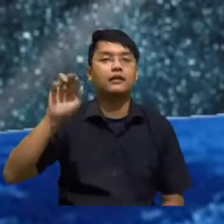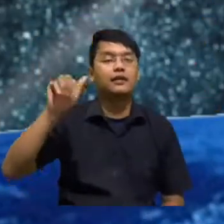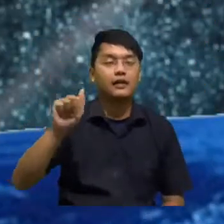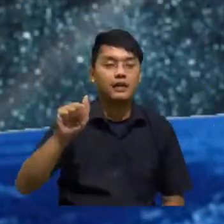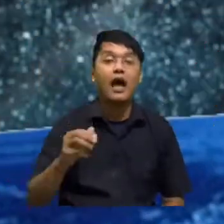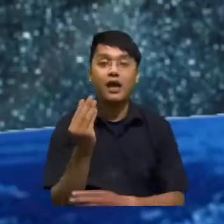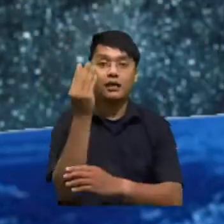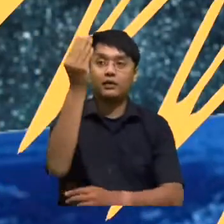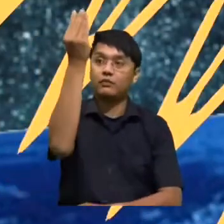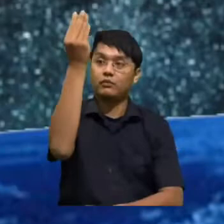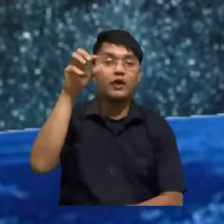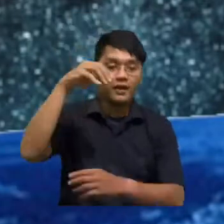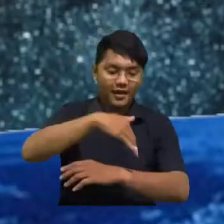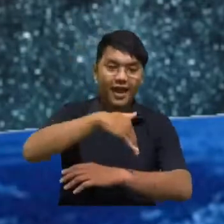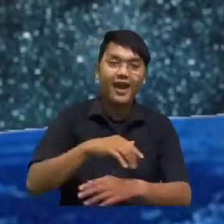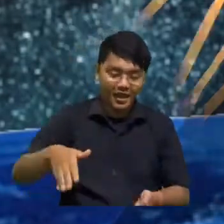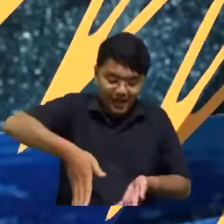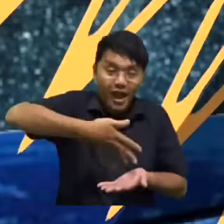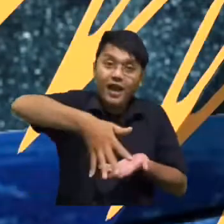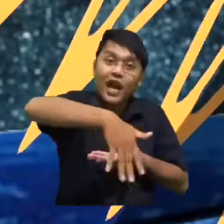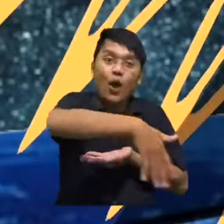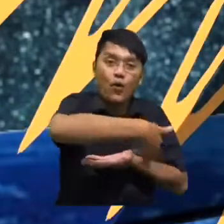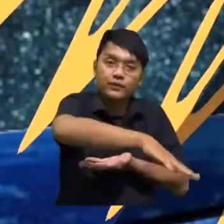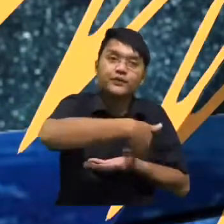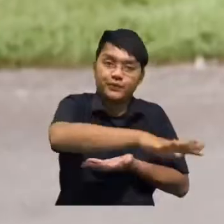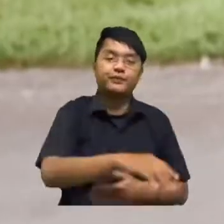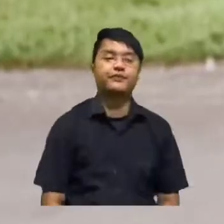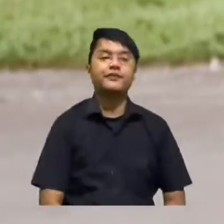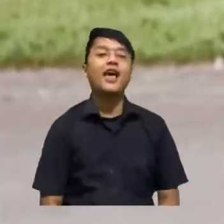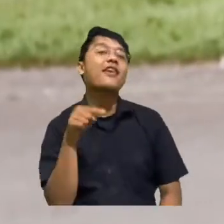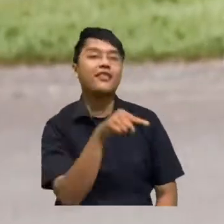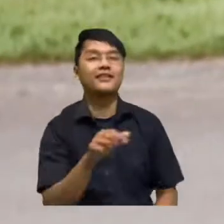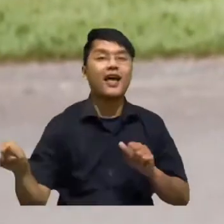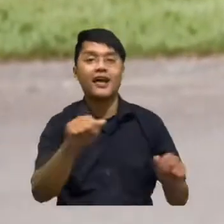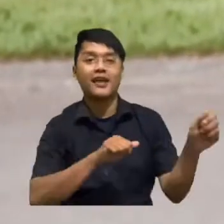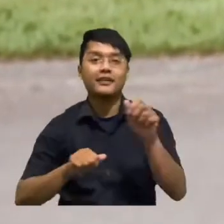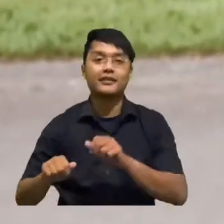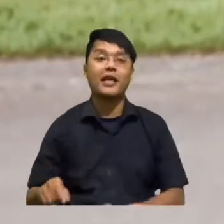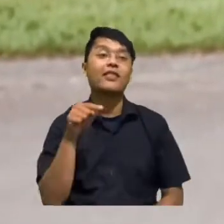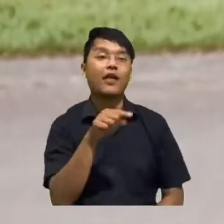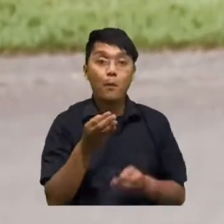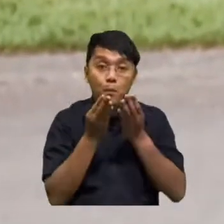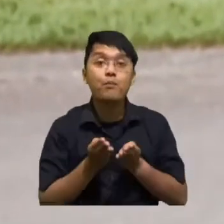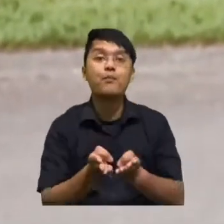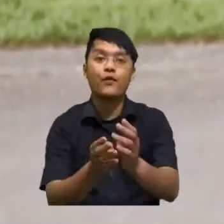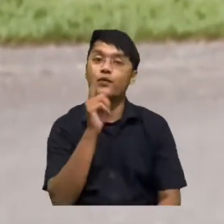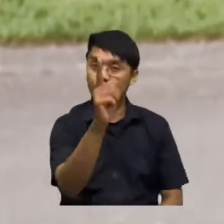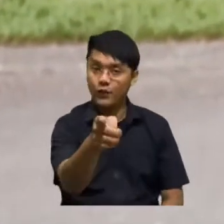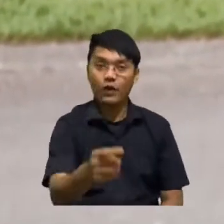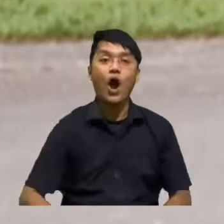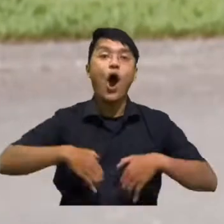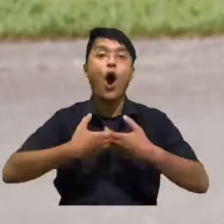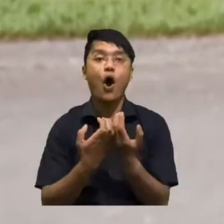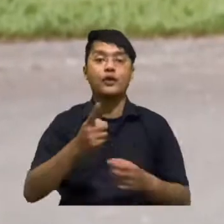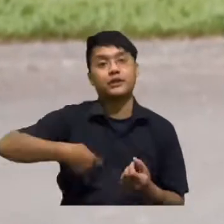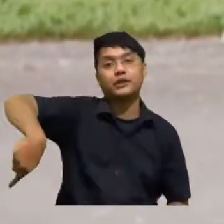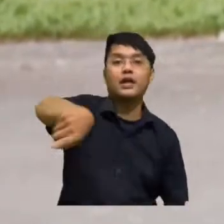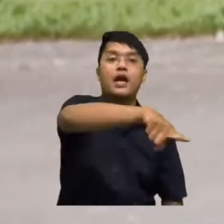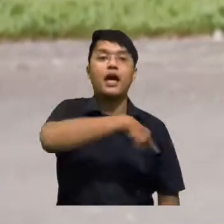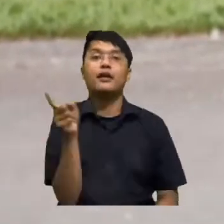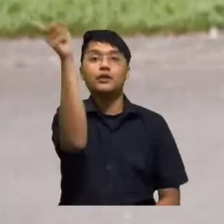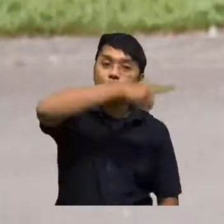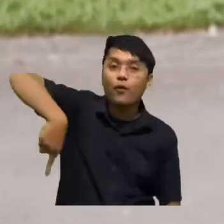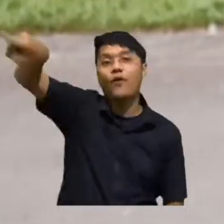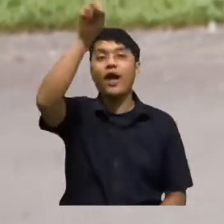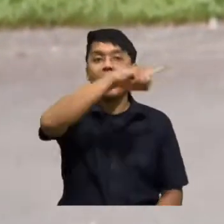measuring obelisk cast had a shadow. In the scientific experiment that proves to you how the shape and